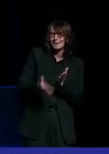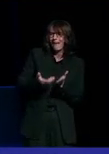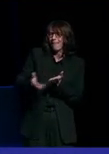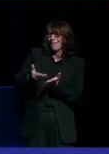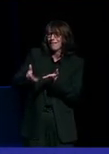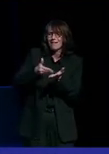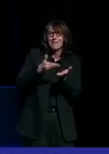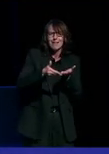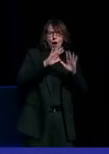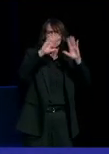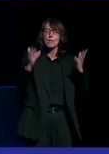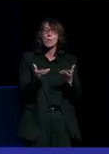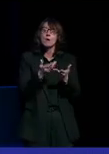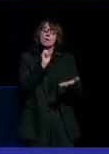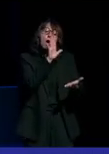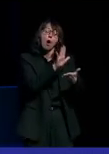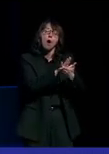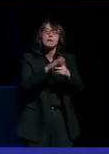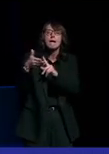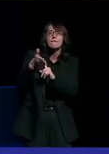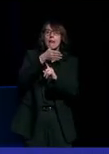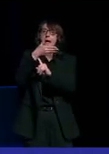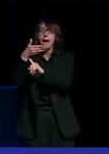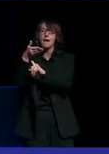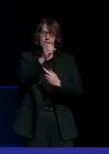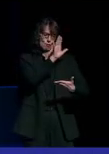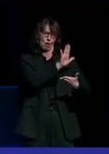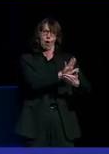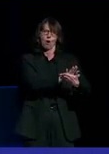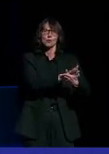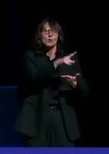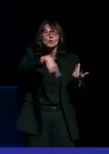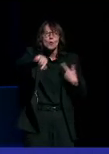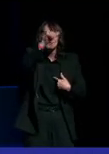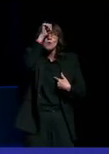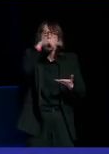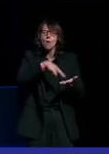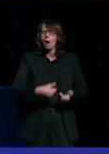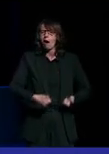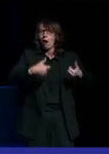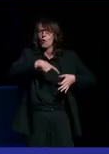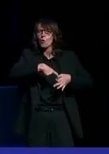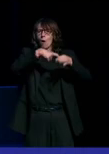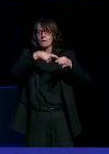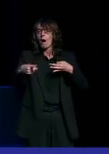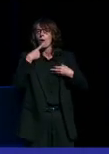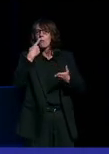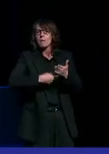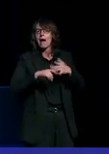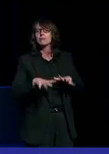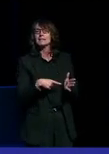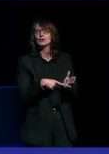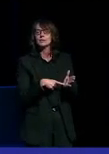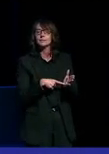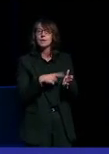Union flag symbolising, once again, the quality that people around the world want to buy. Whilst at the